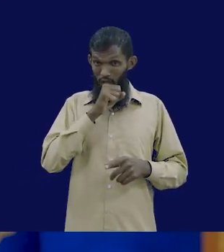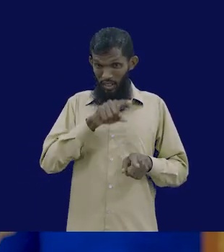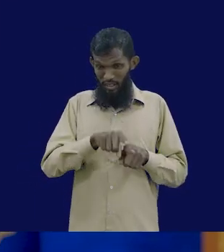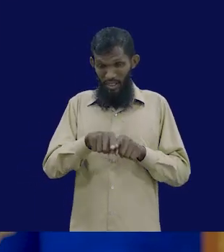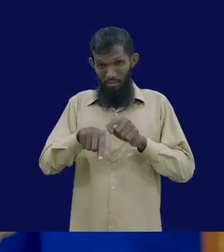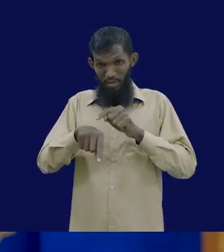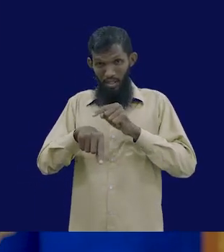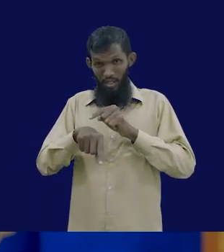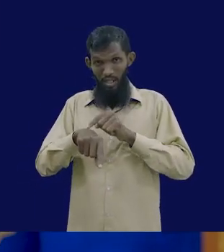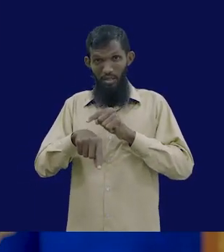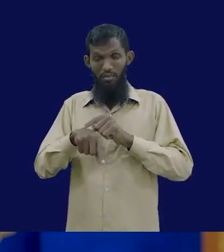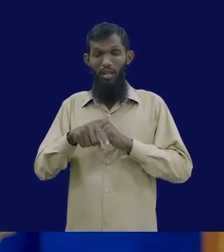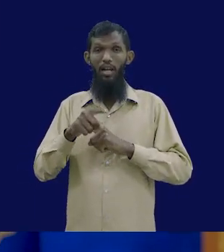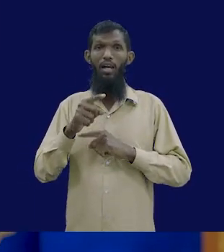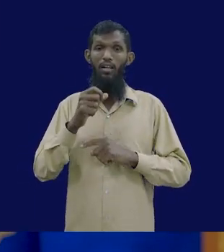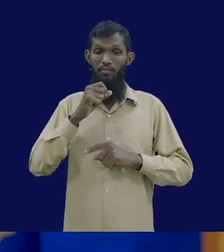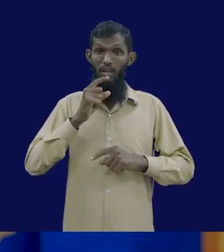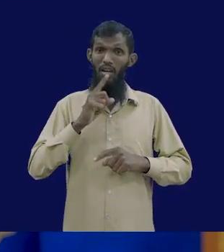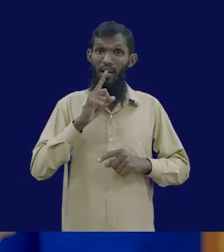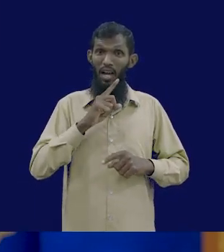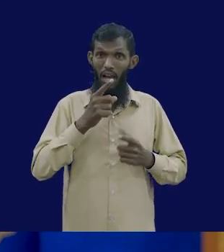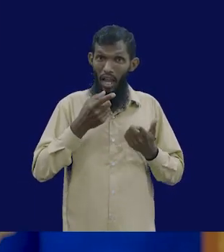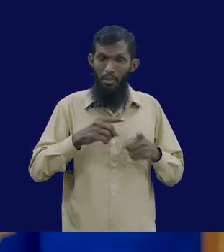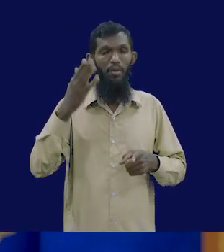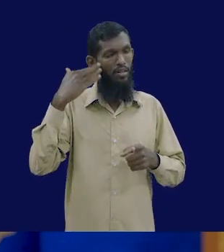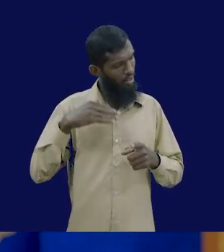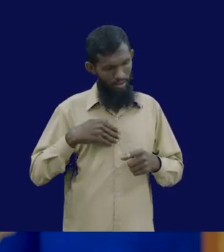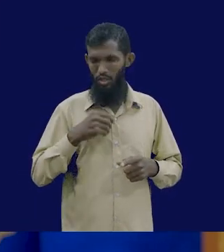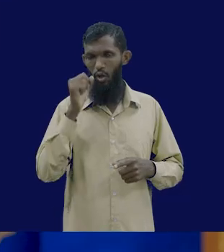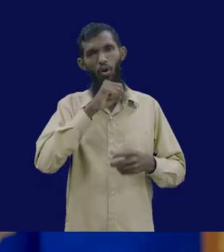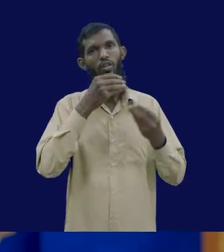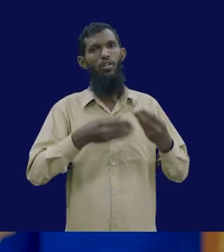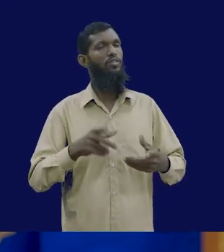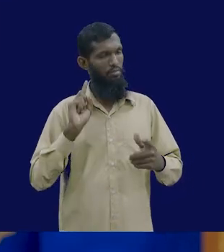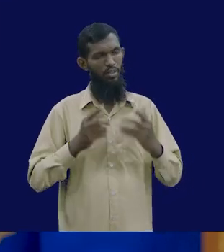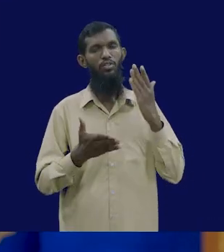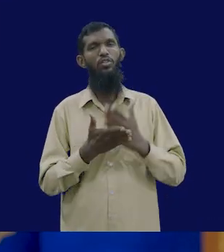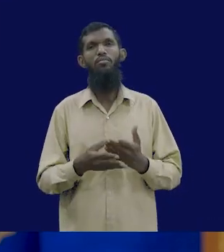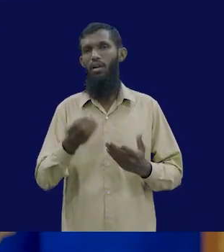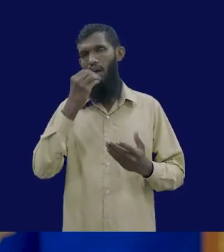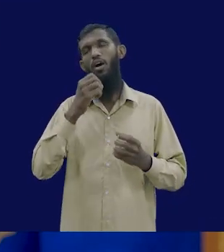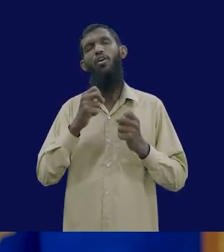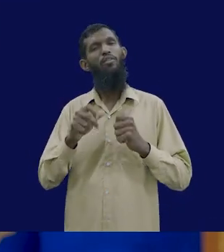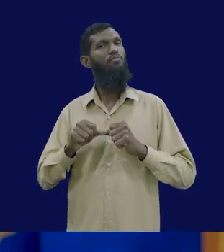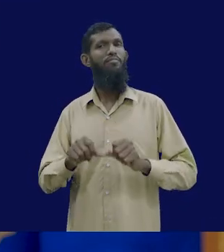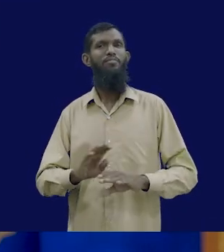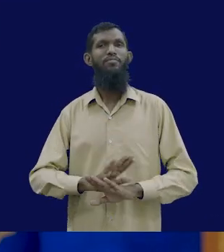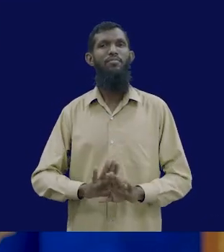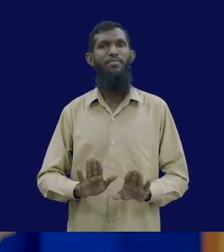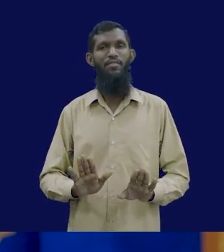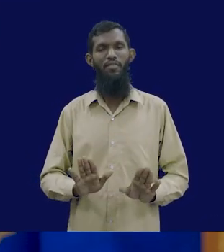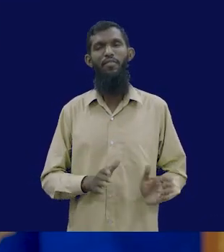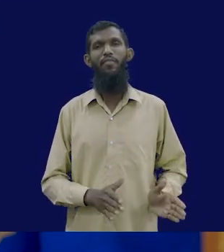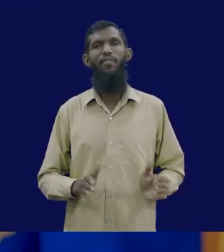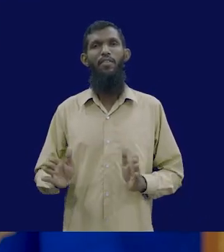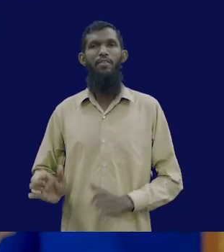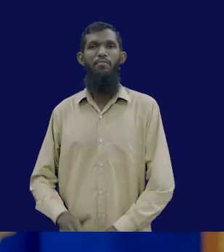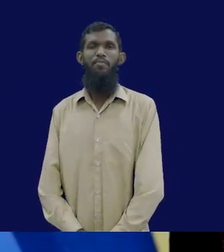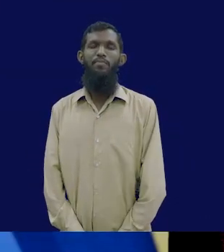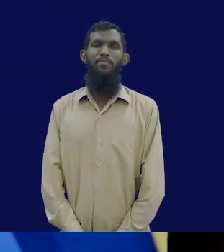while they are fasting, then they should break their fast and they are no longer able to continue their fast.